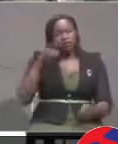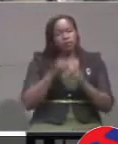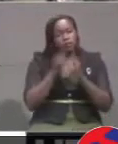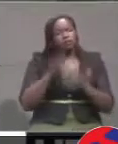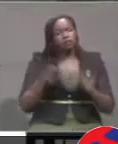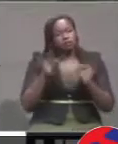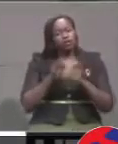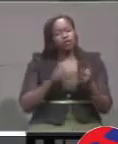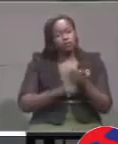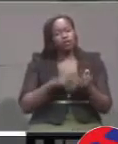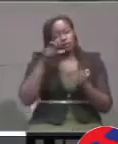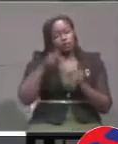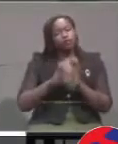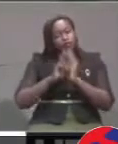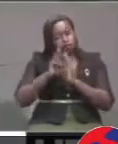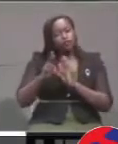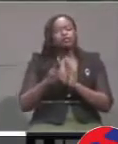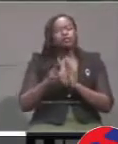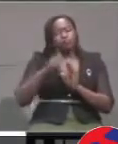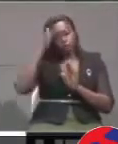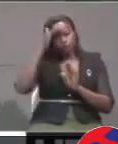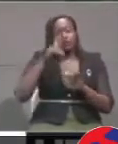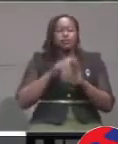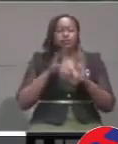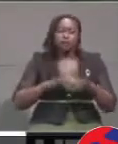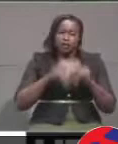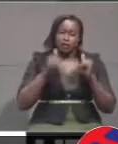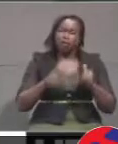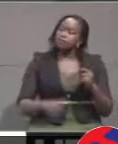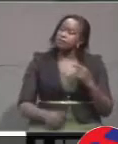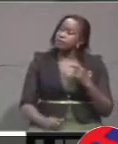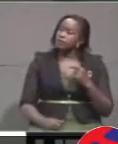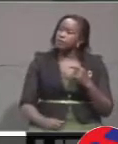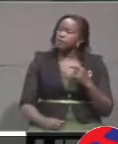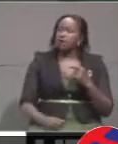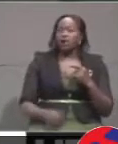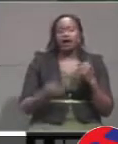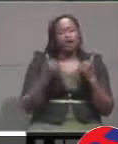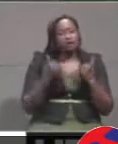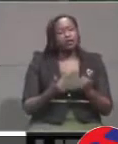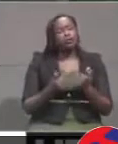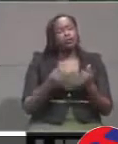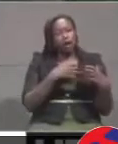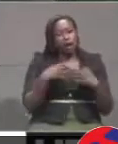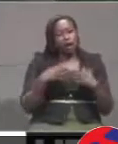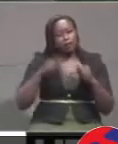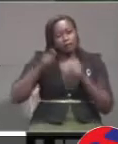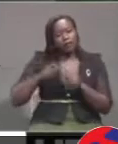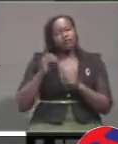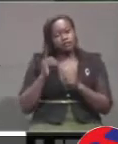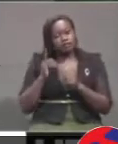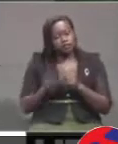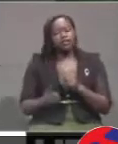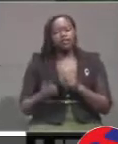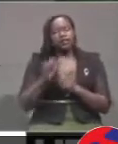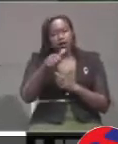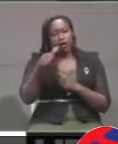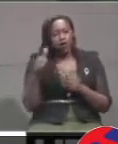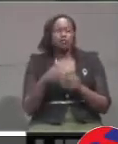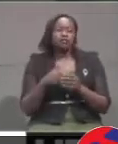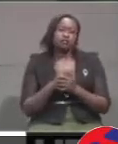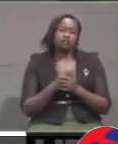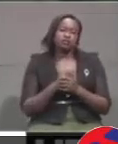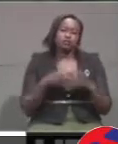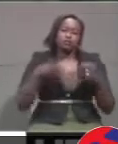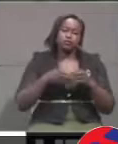law. That's why we have courts of law. That's why we have court martials. That's why we have sales group. To solve a gun about committing a crime. No, I'm